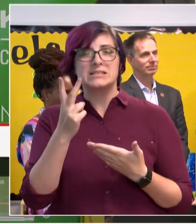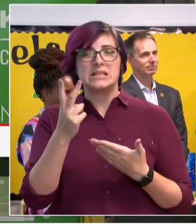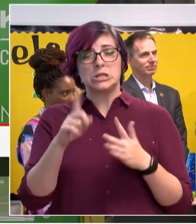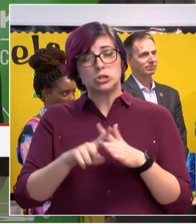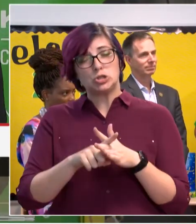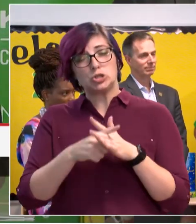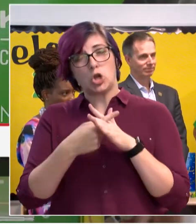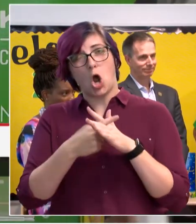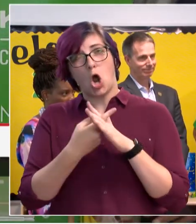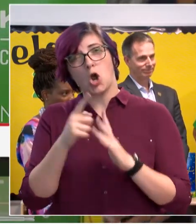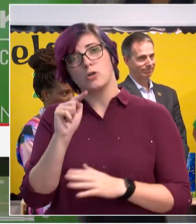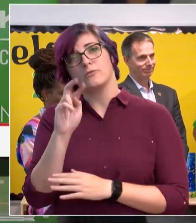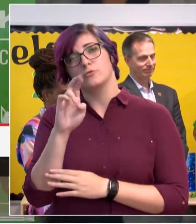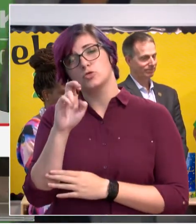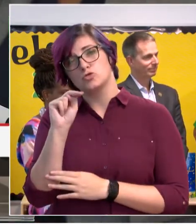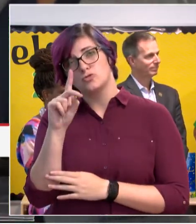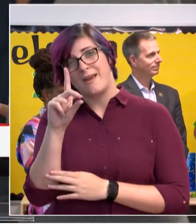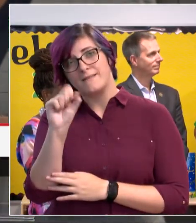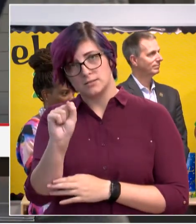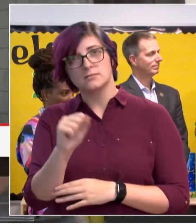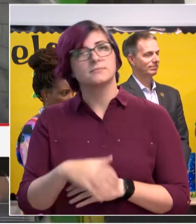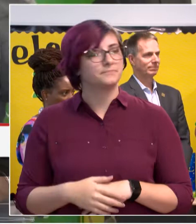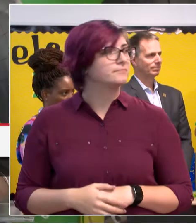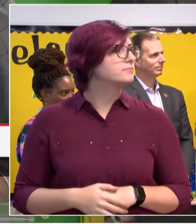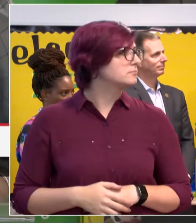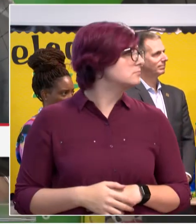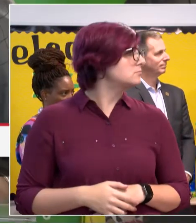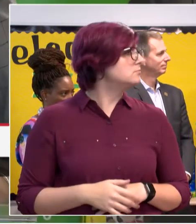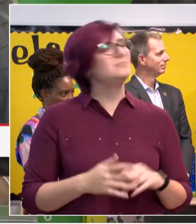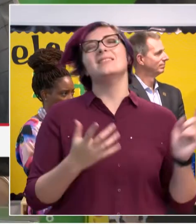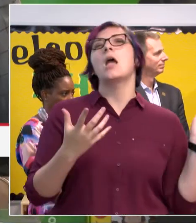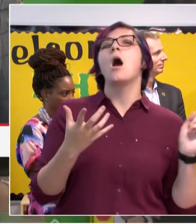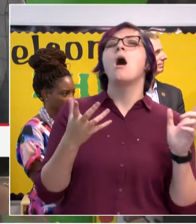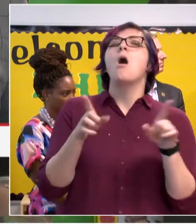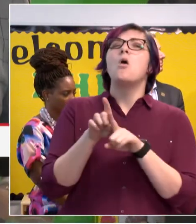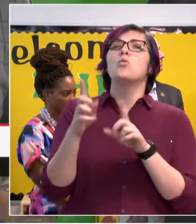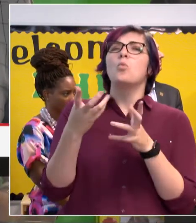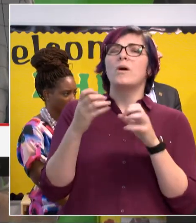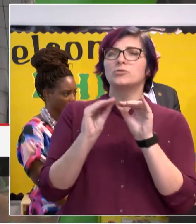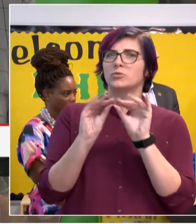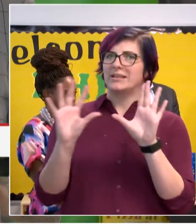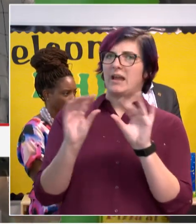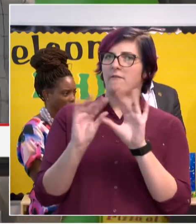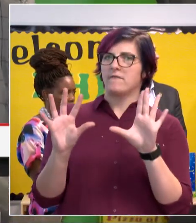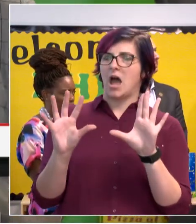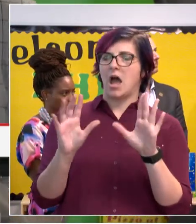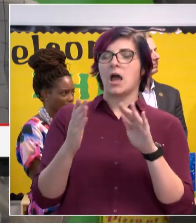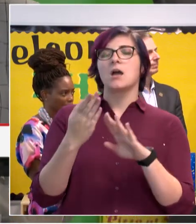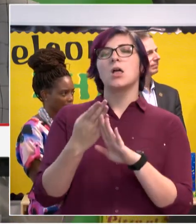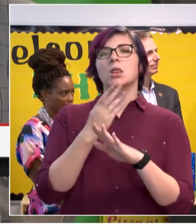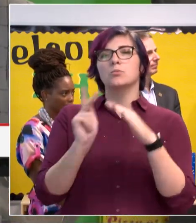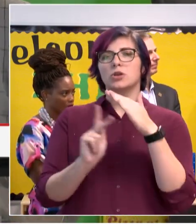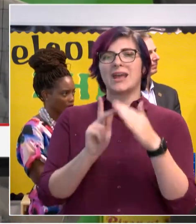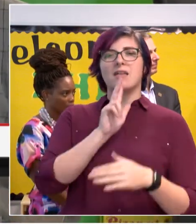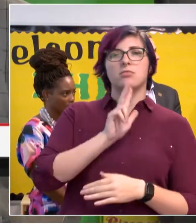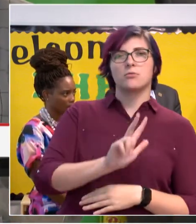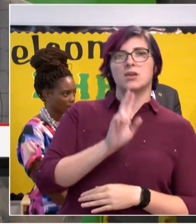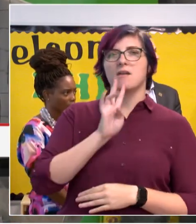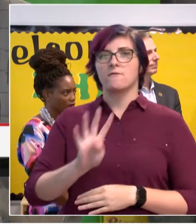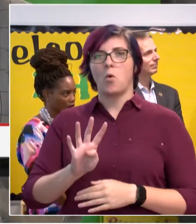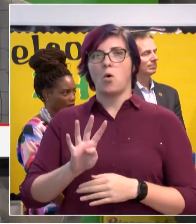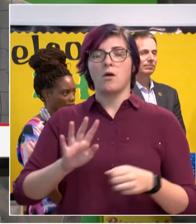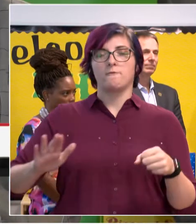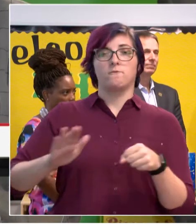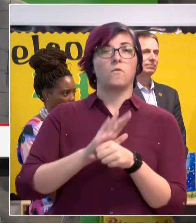trends. Mm-hmm. And we should clarify that our pre-K 3 and 4 programs are citywide. It's